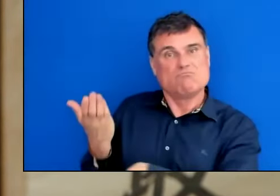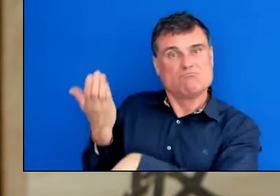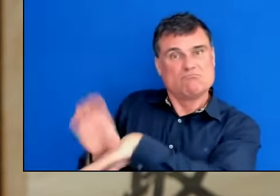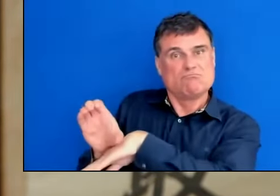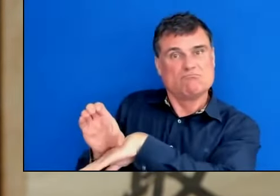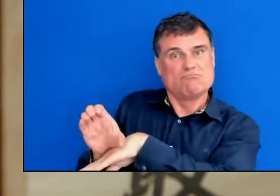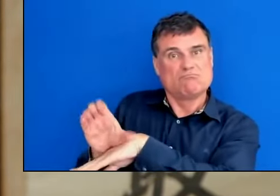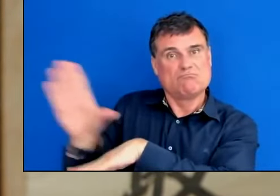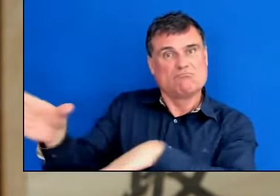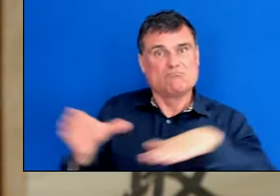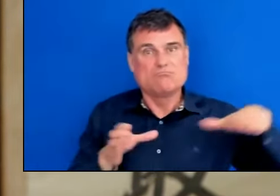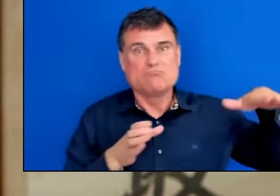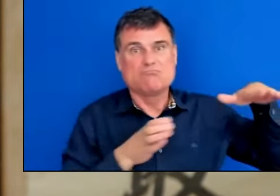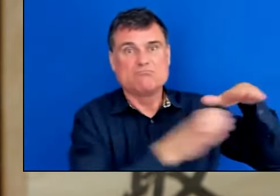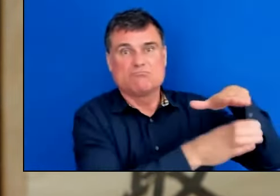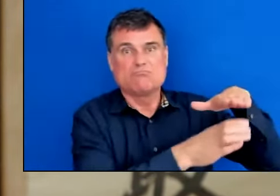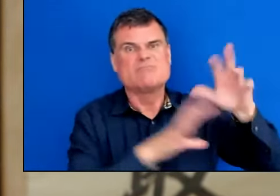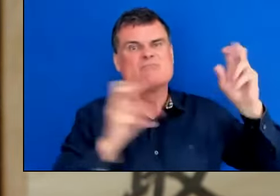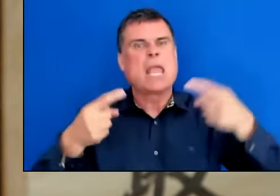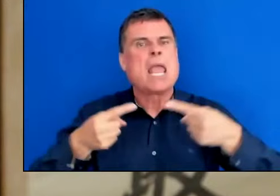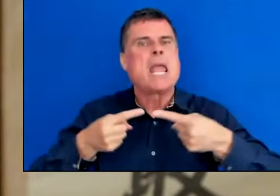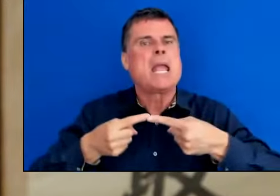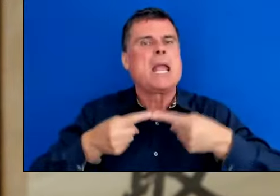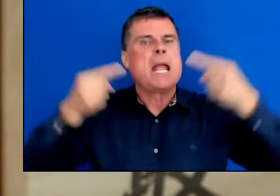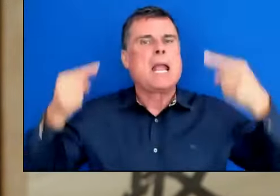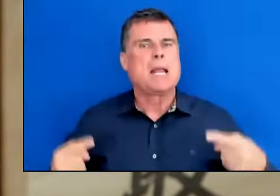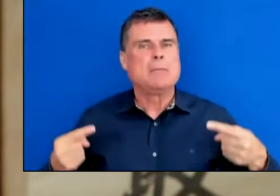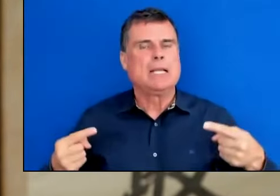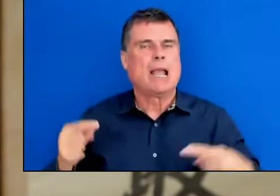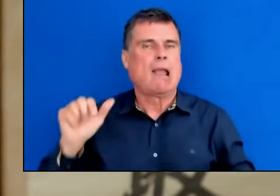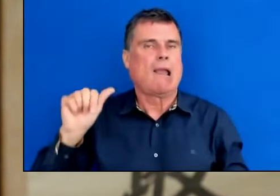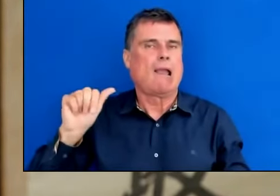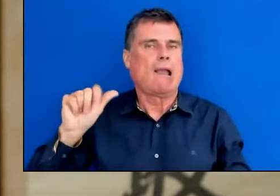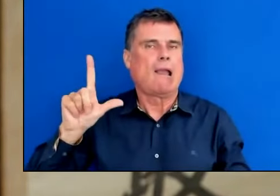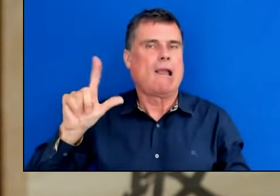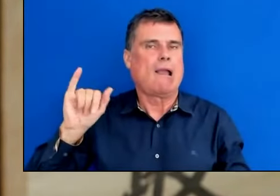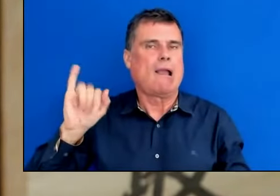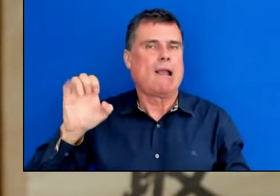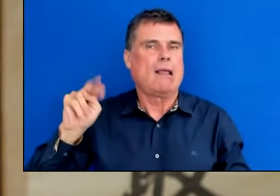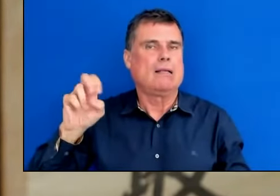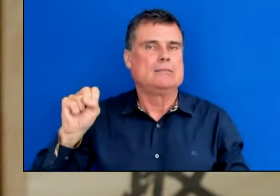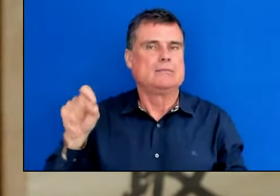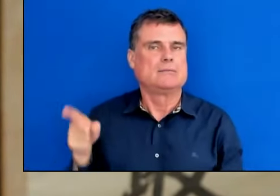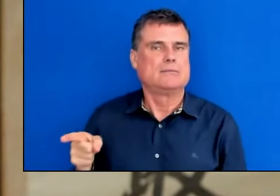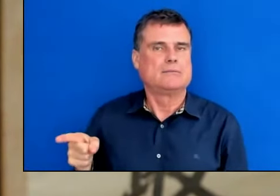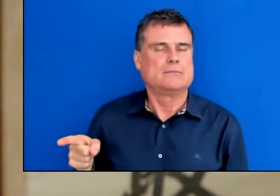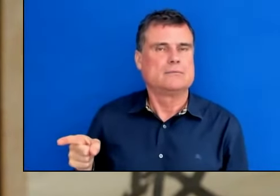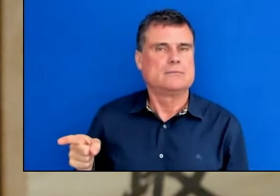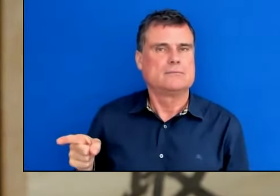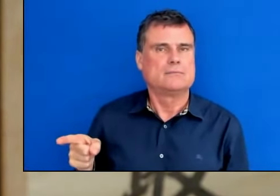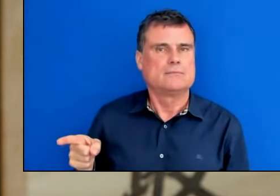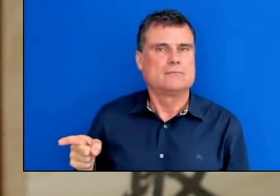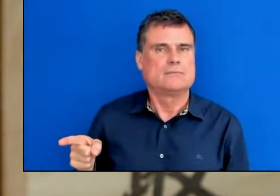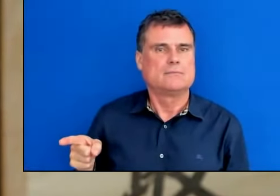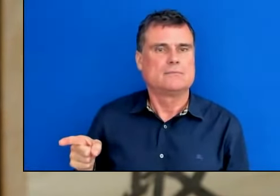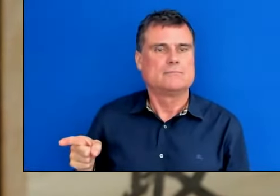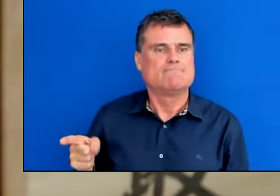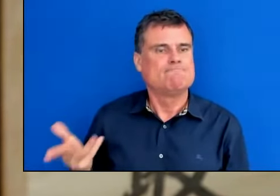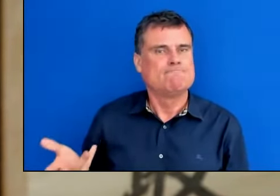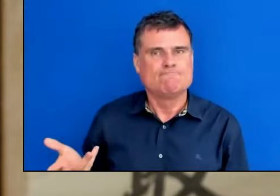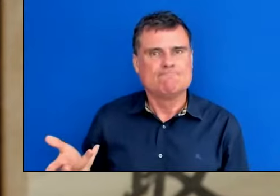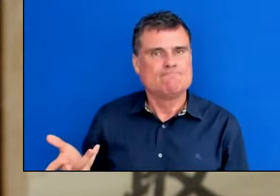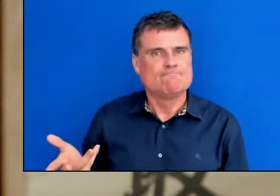were labeled enemy aliens. And not